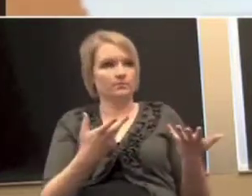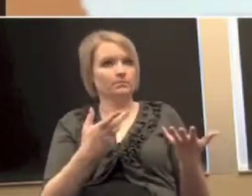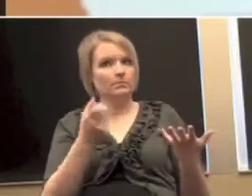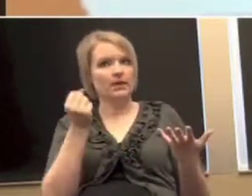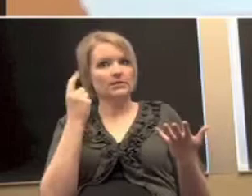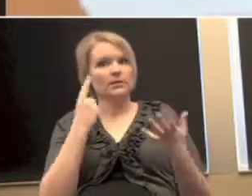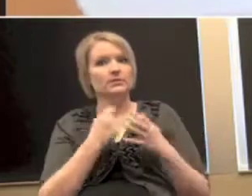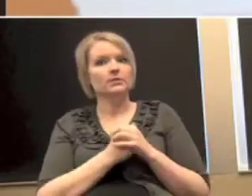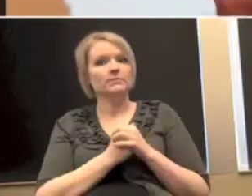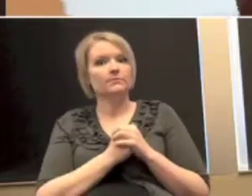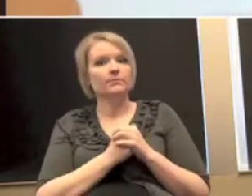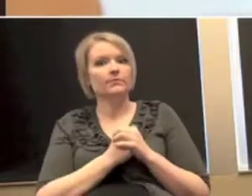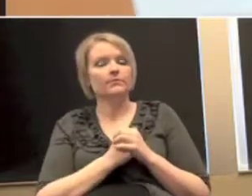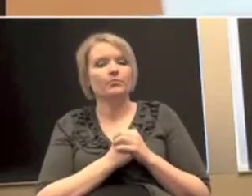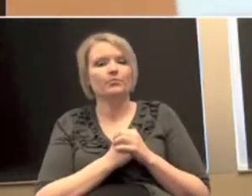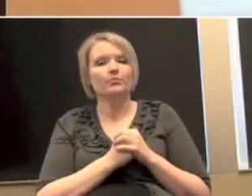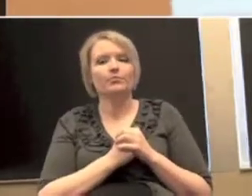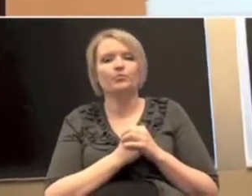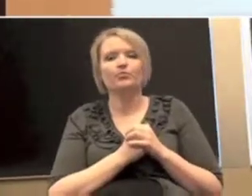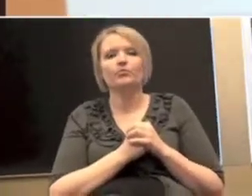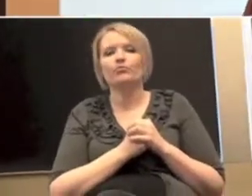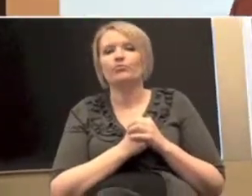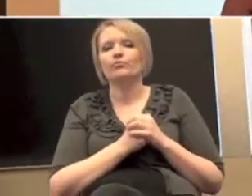sense? Yes?